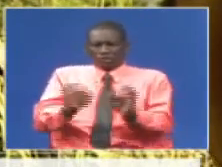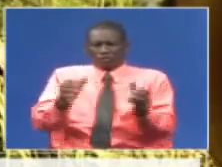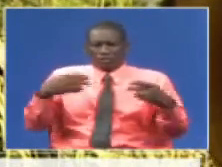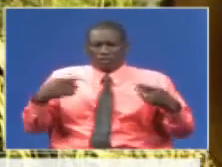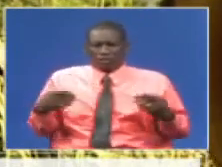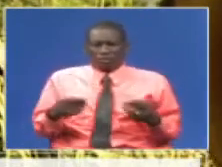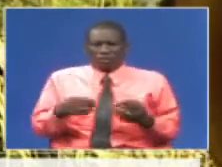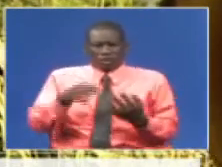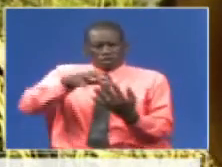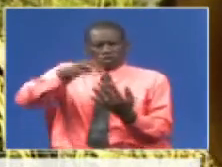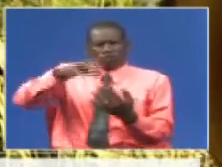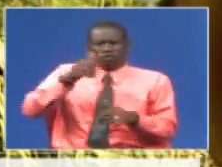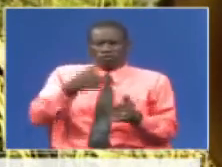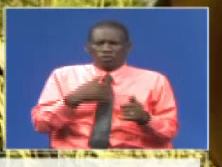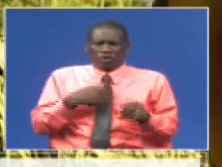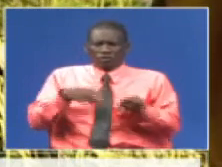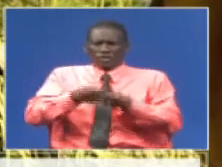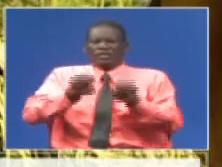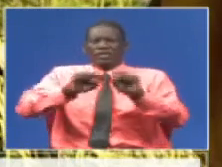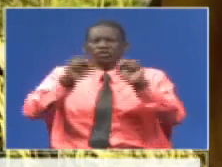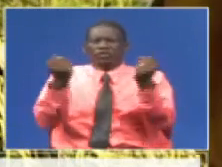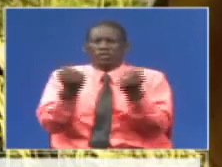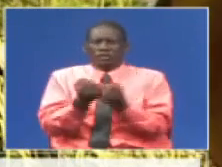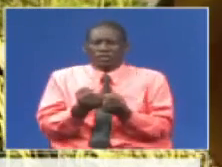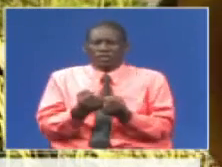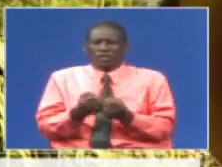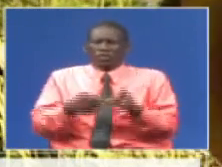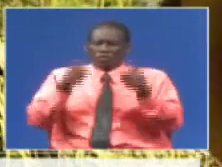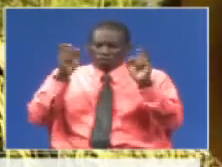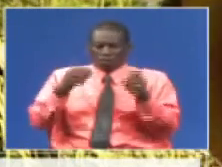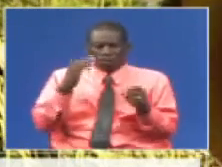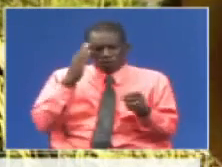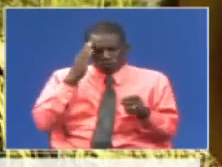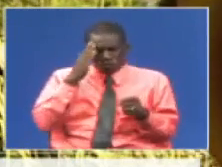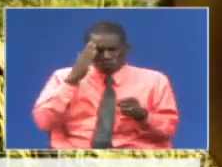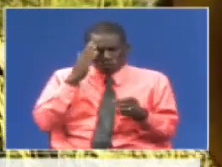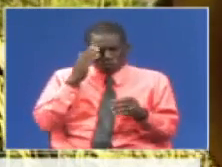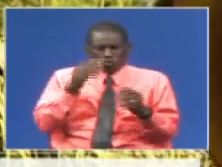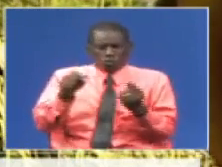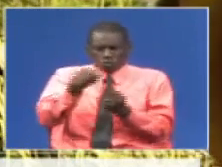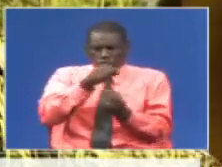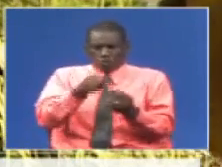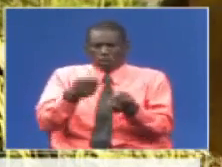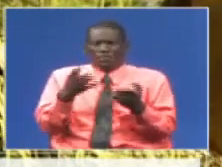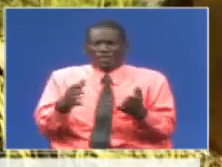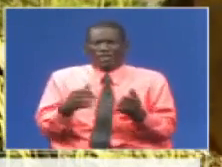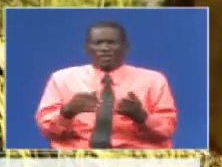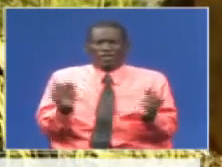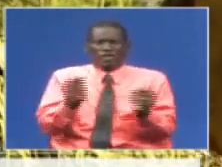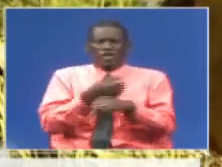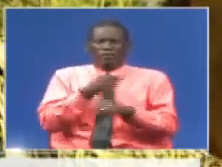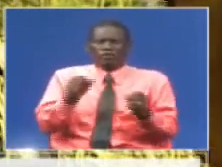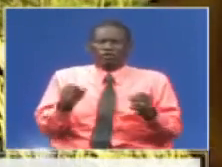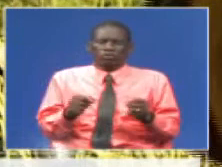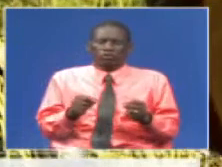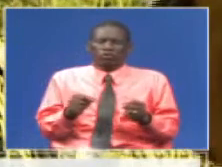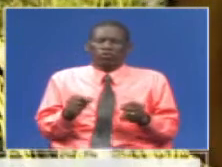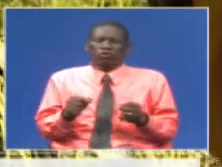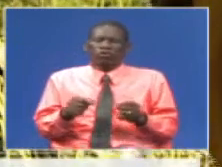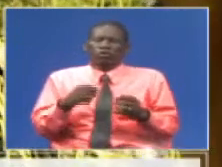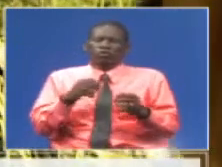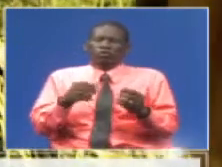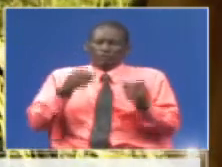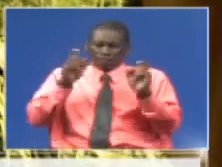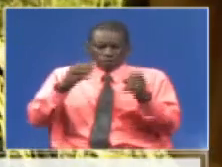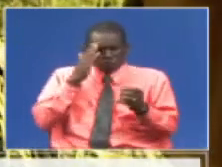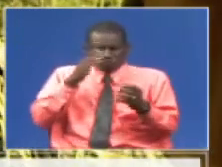personalities, the choice that we have as a society, is to recognize when things are just kind of like getting beyond,